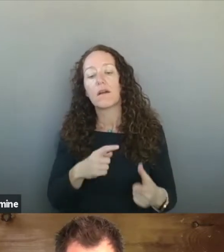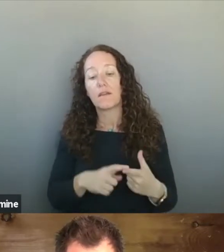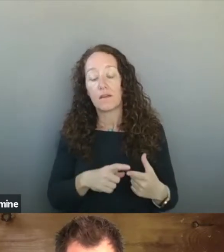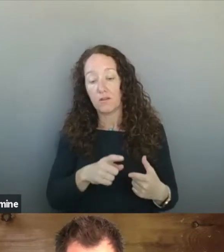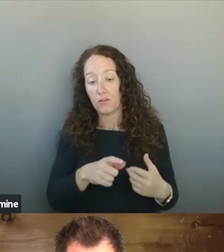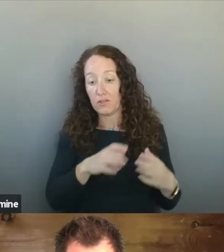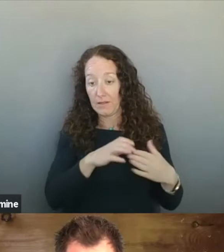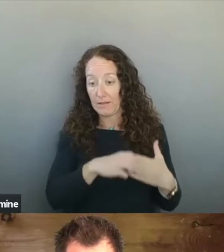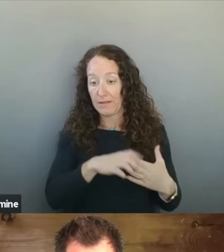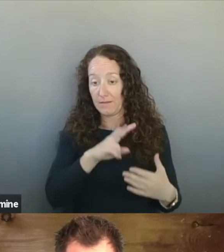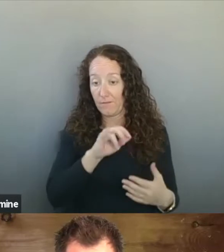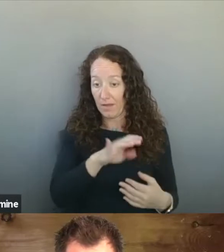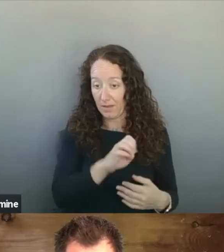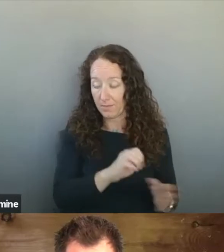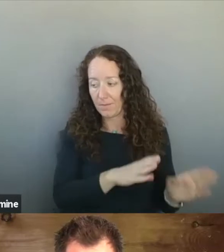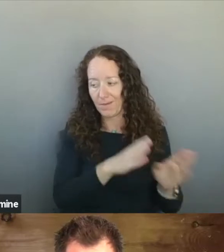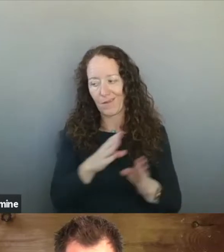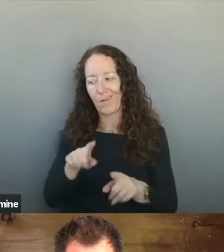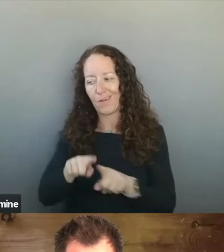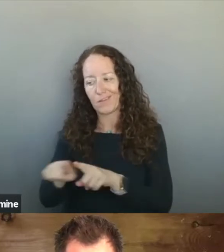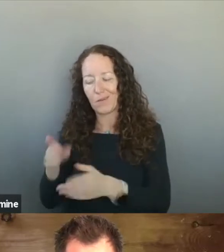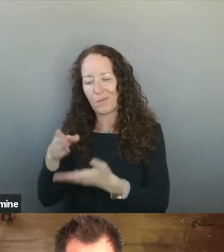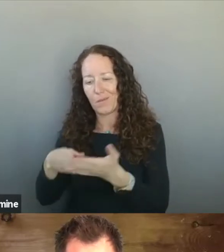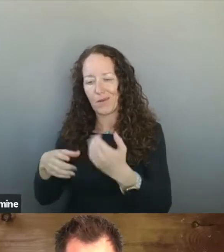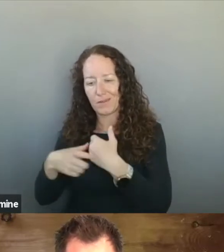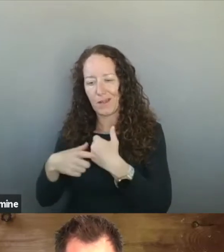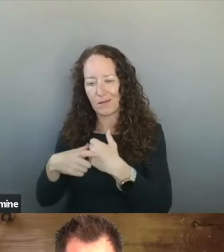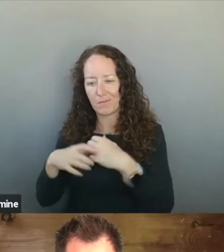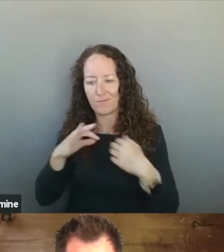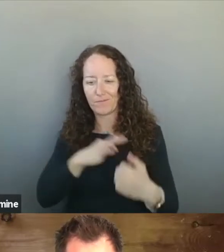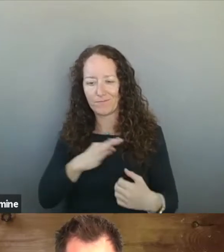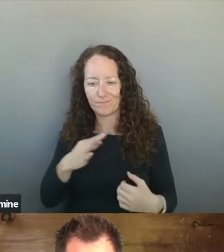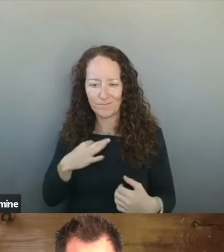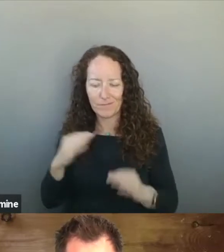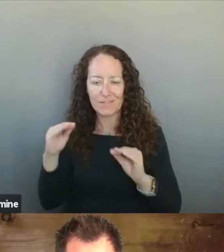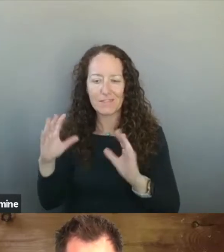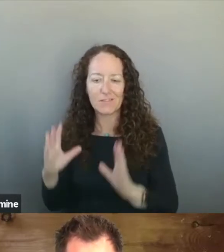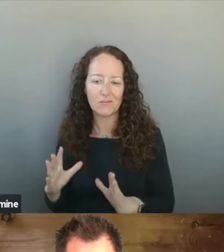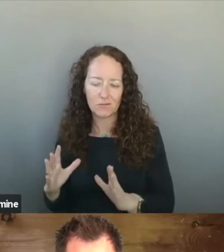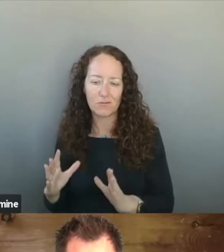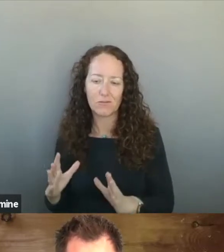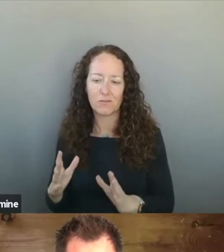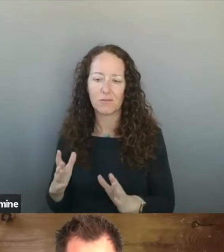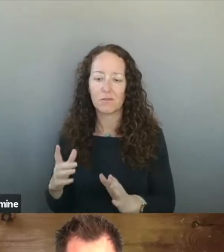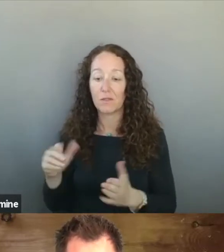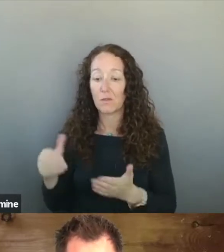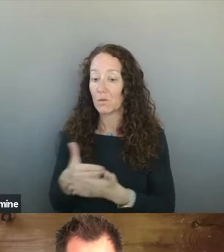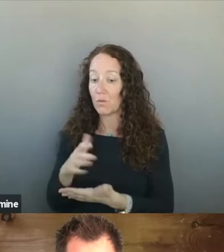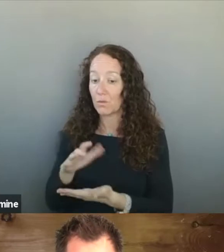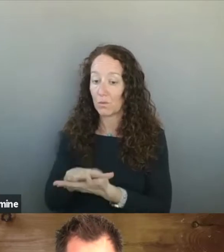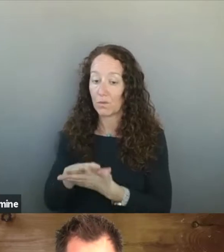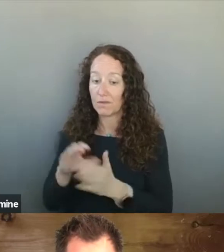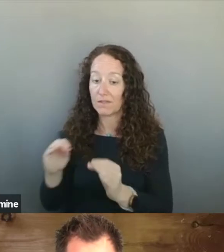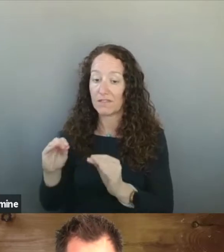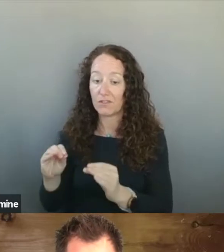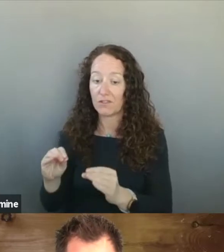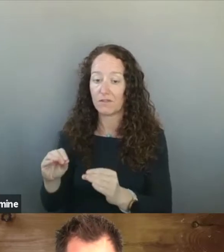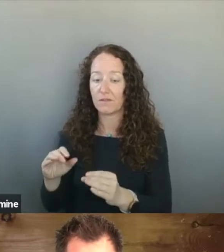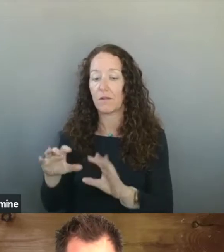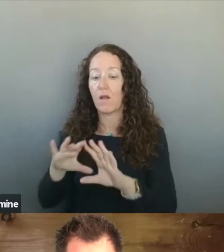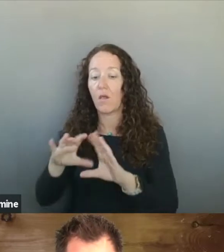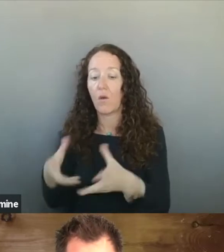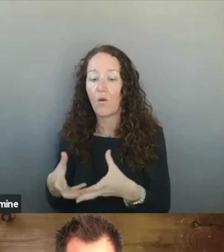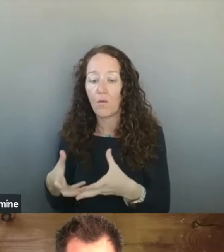a part-time faculty member at the New School, where she teaches global dramatic literature, devised theater, and Portfolio